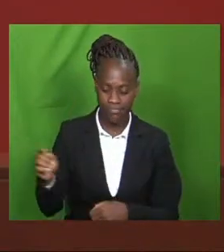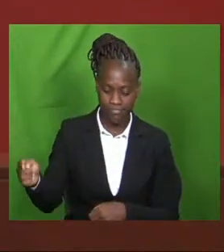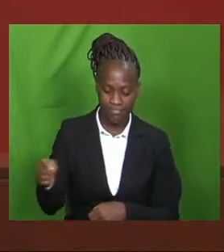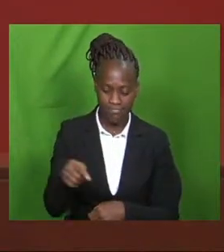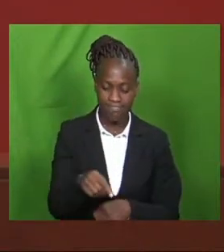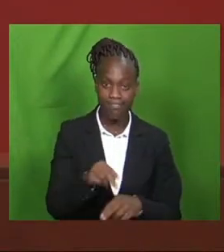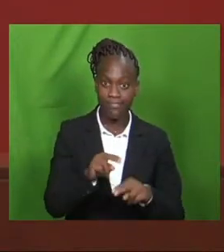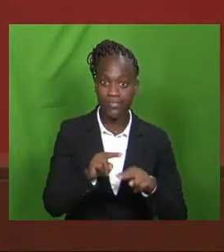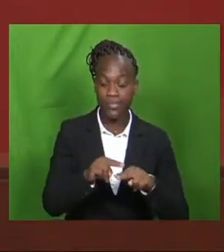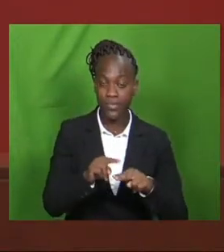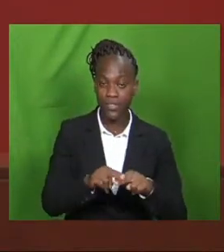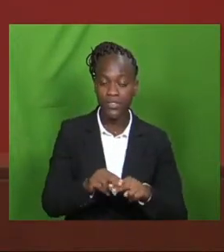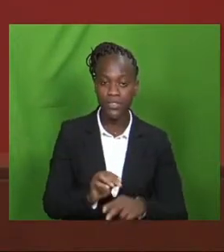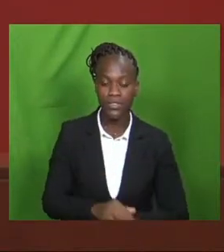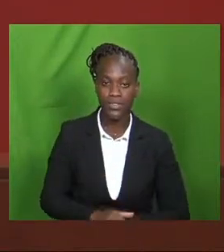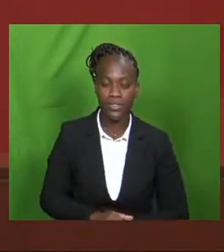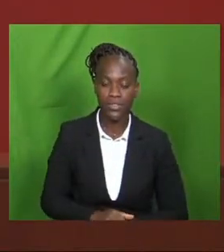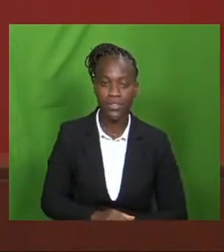seat.